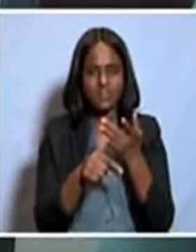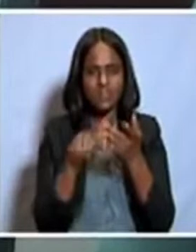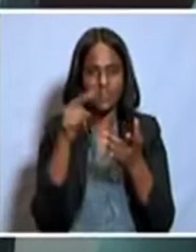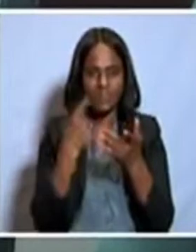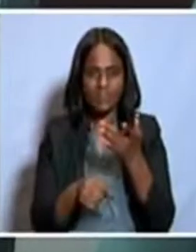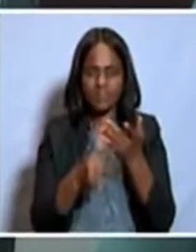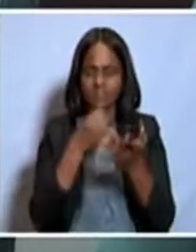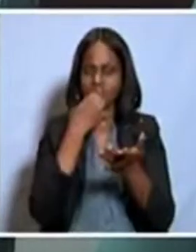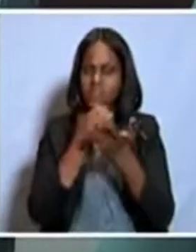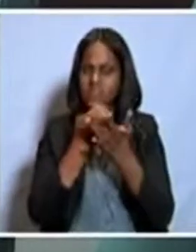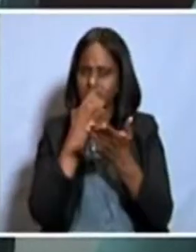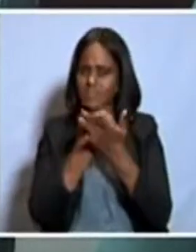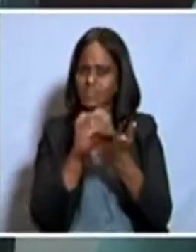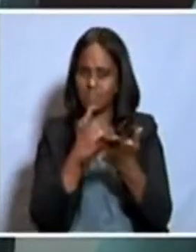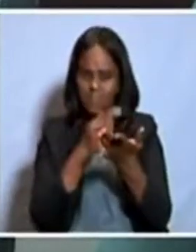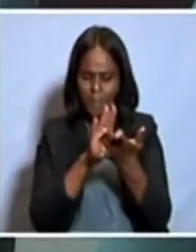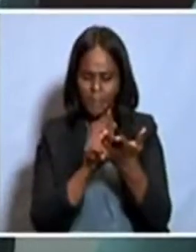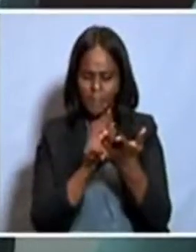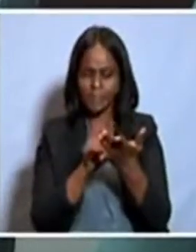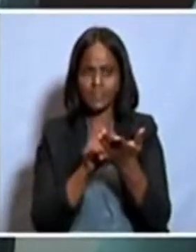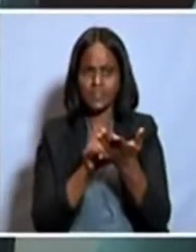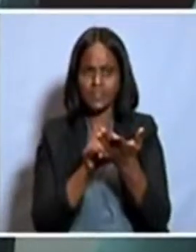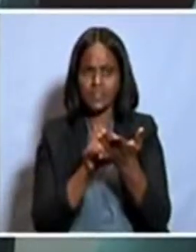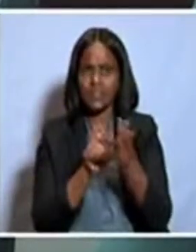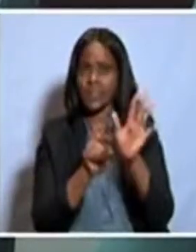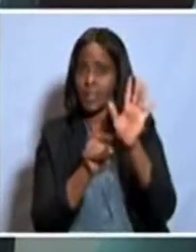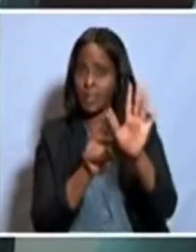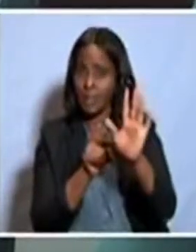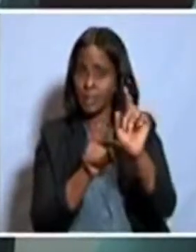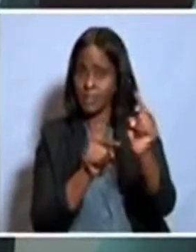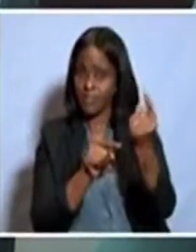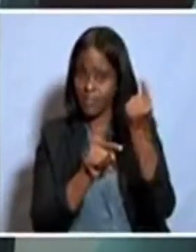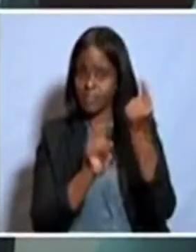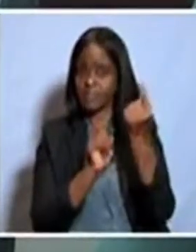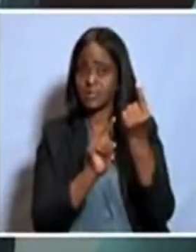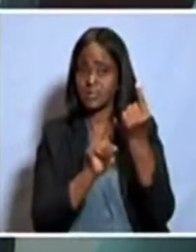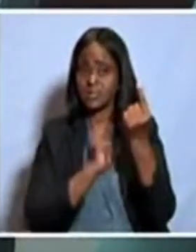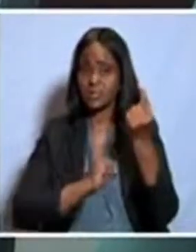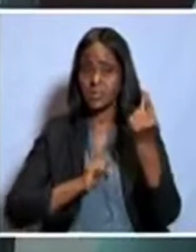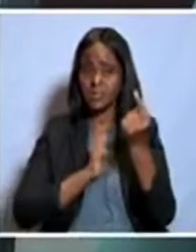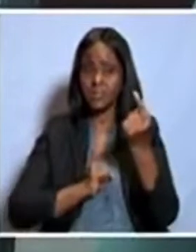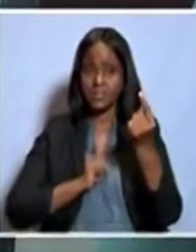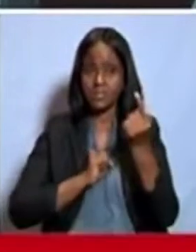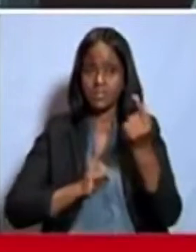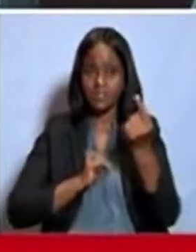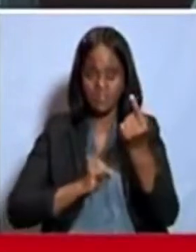what evidence was there first of all? Sorry?